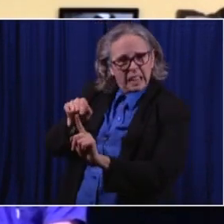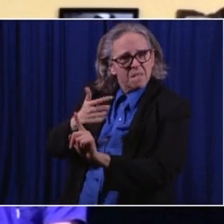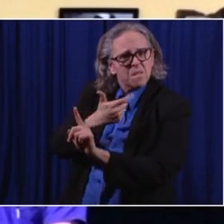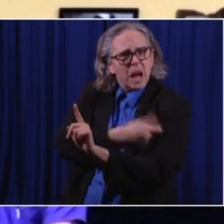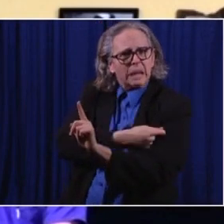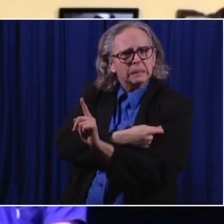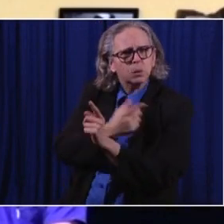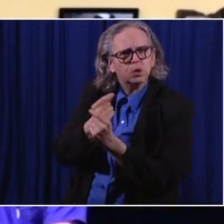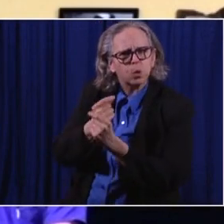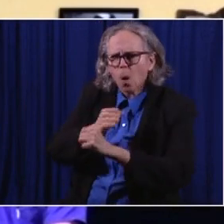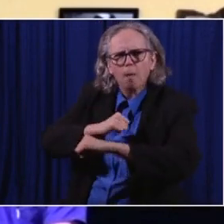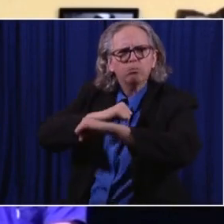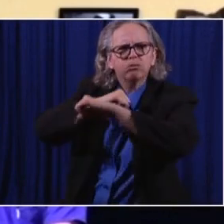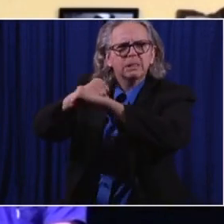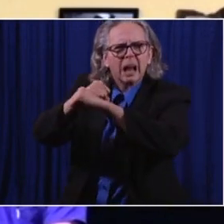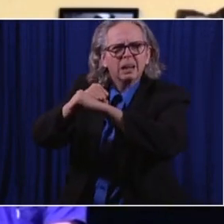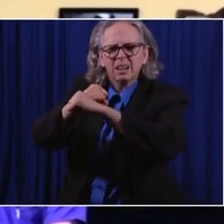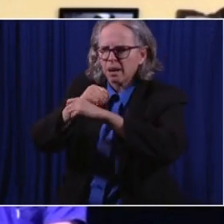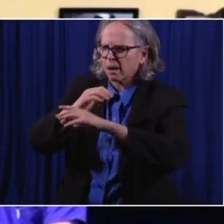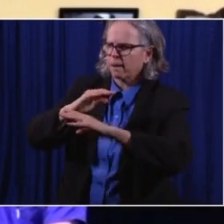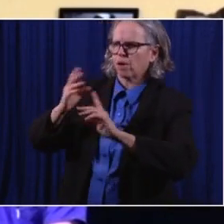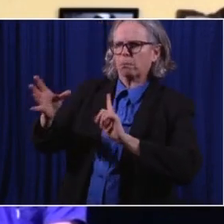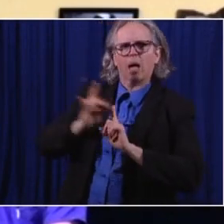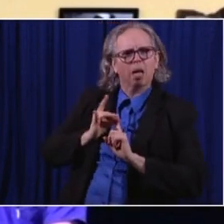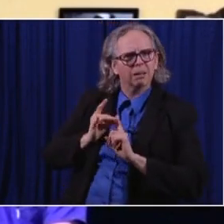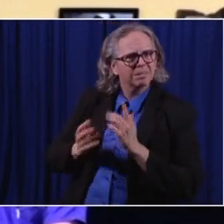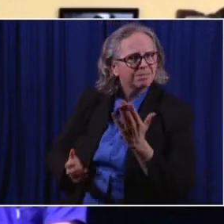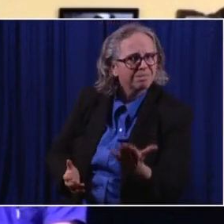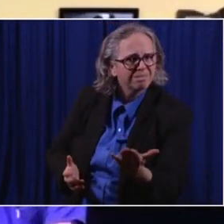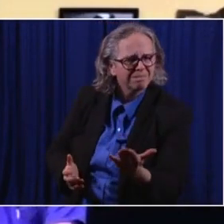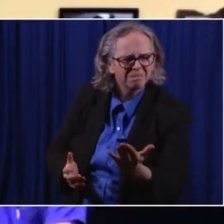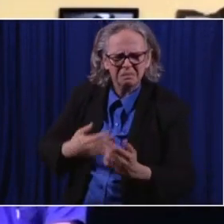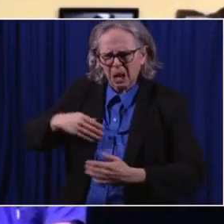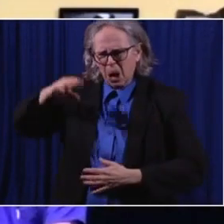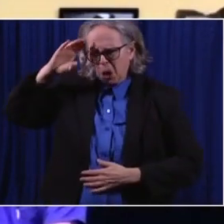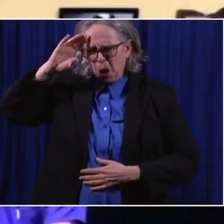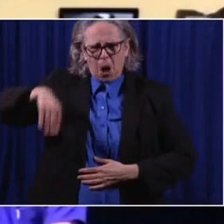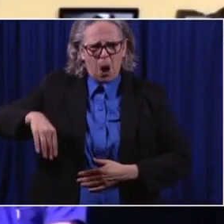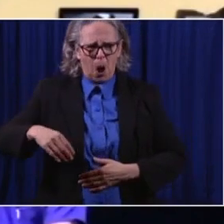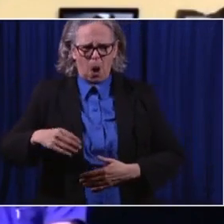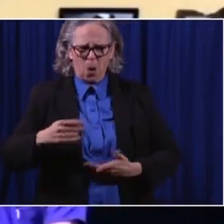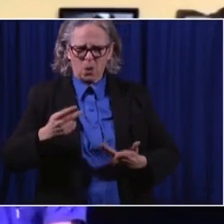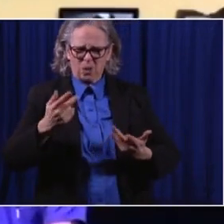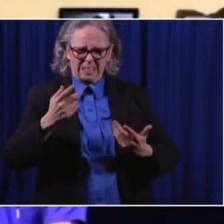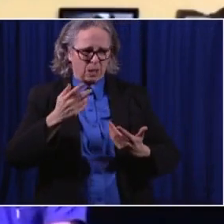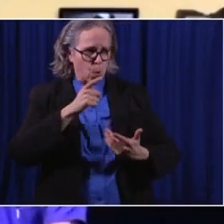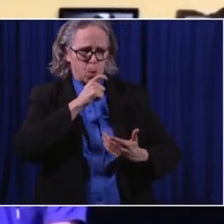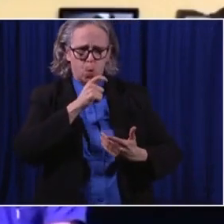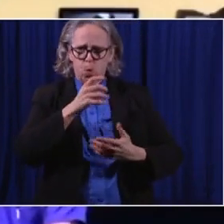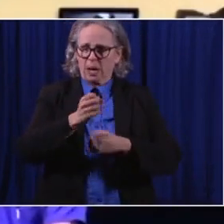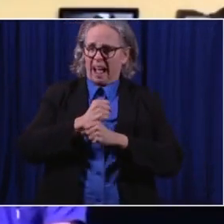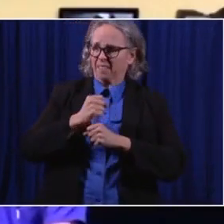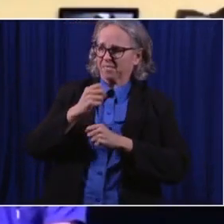obviously it's rationed right now, but as it becomes available, every one of us needs to do our role so that we can make the world healthy again.